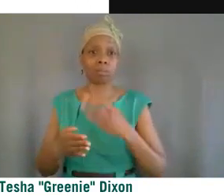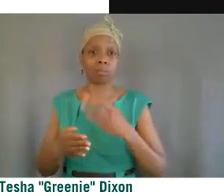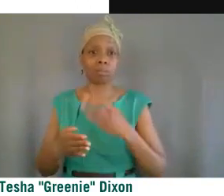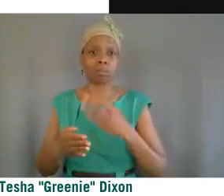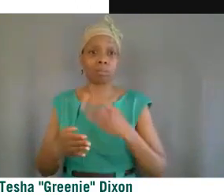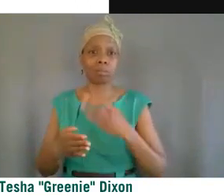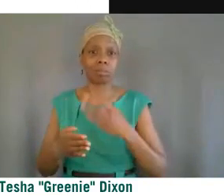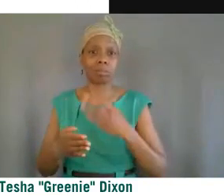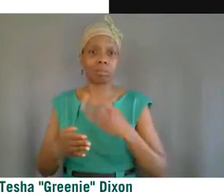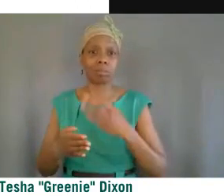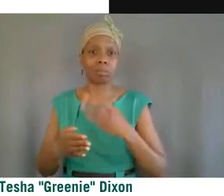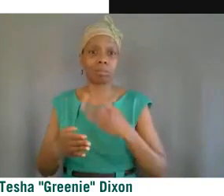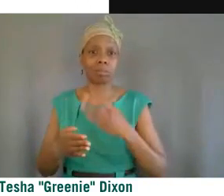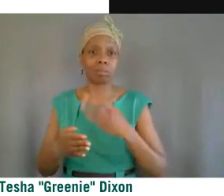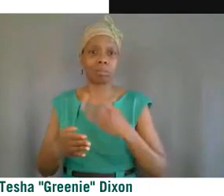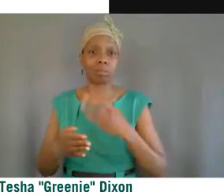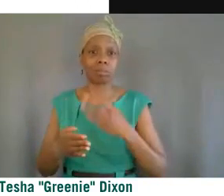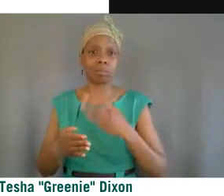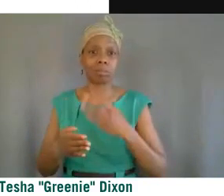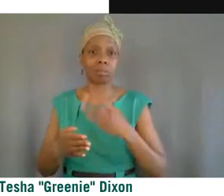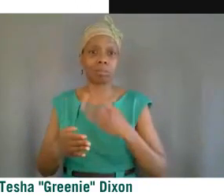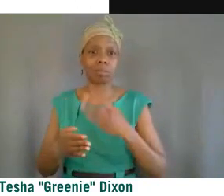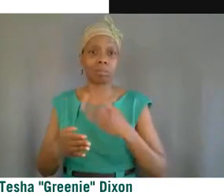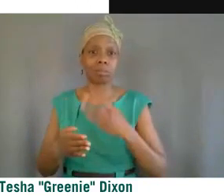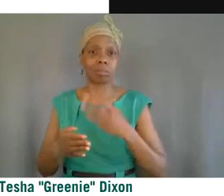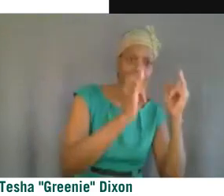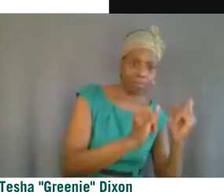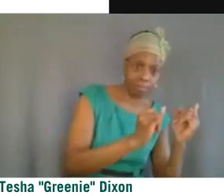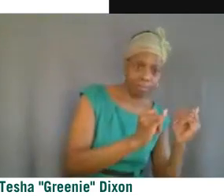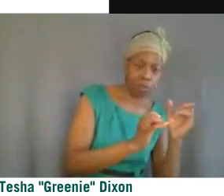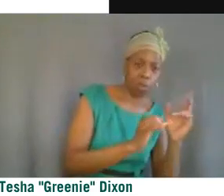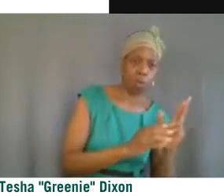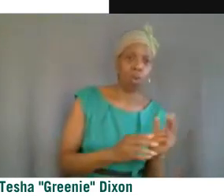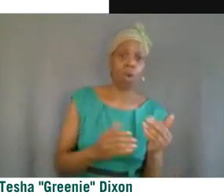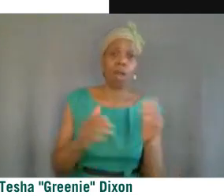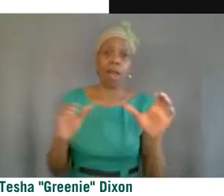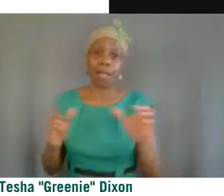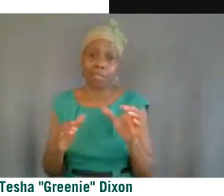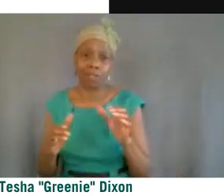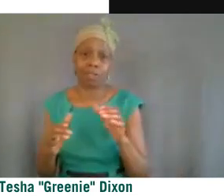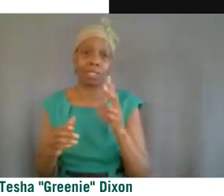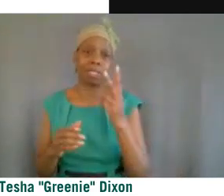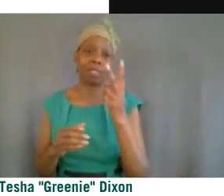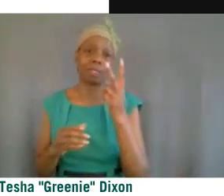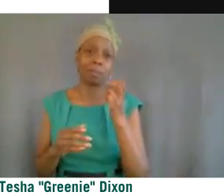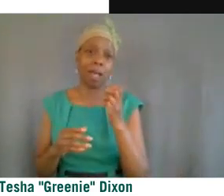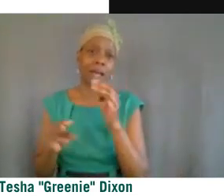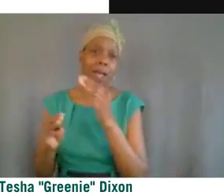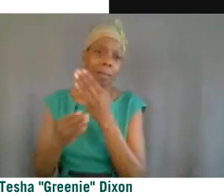it be, doing activities by manually and doing those activities together. So